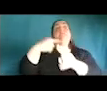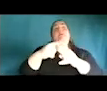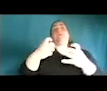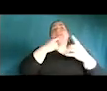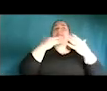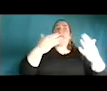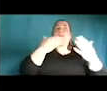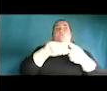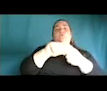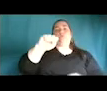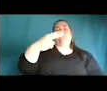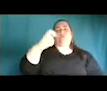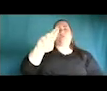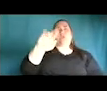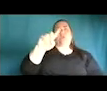this celebratory event.